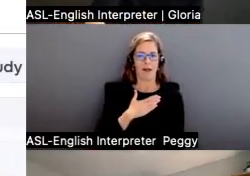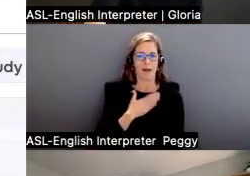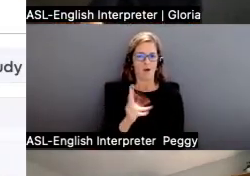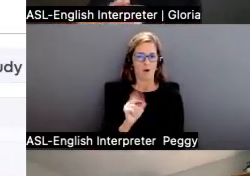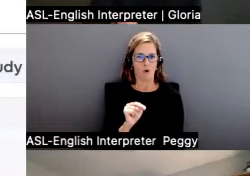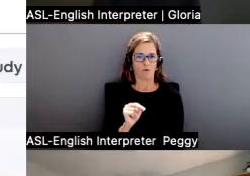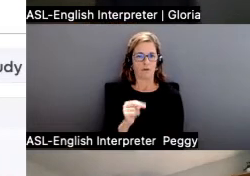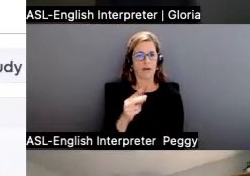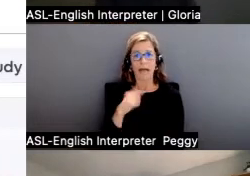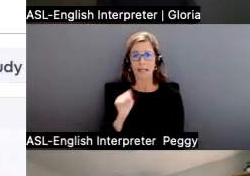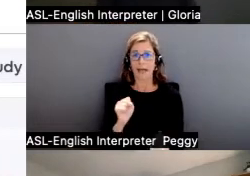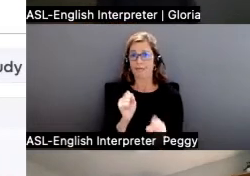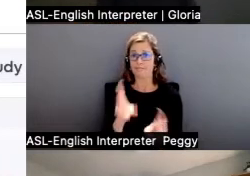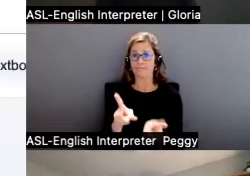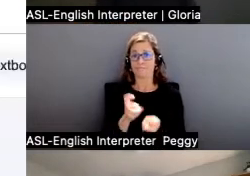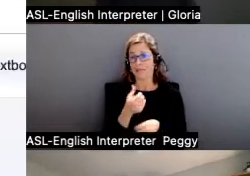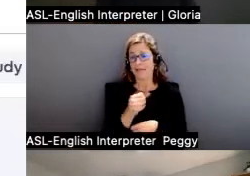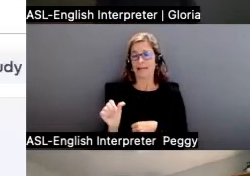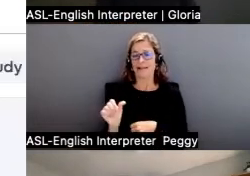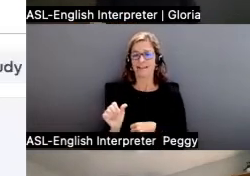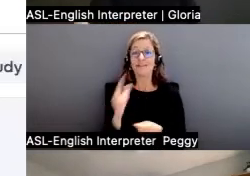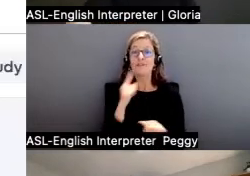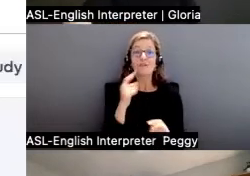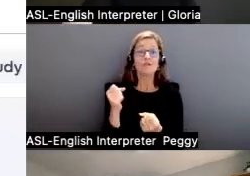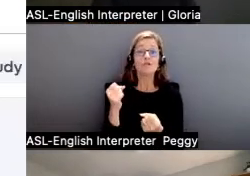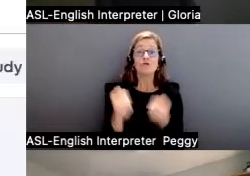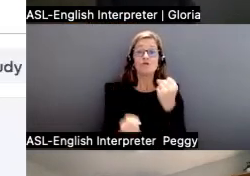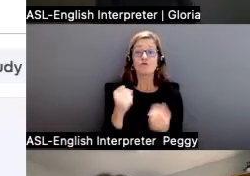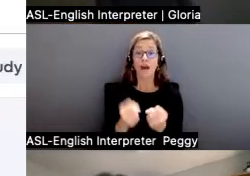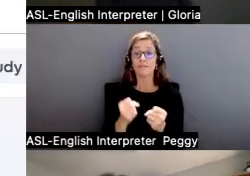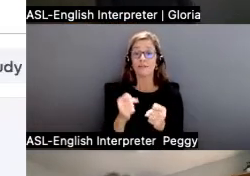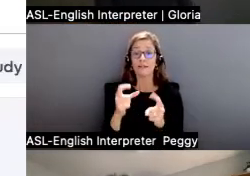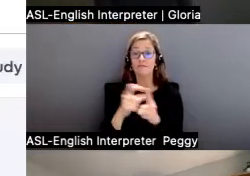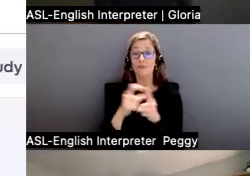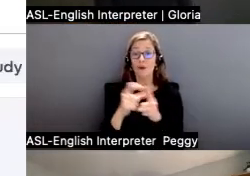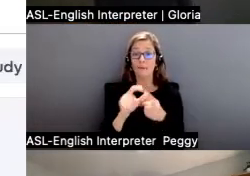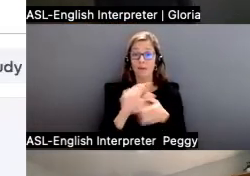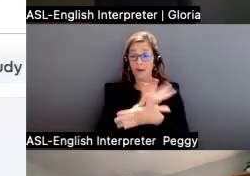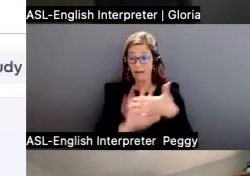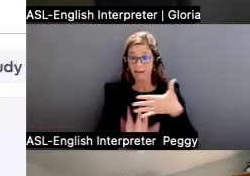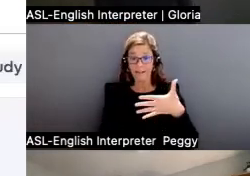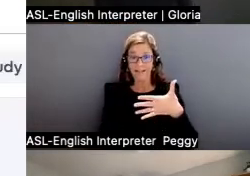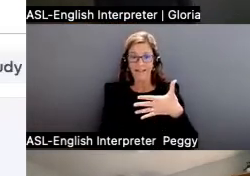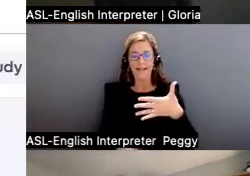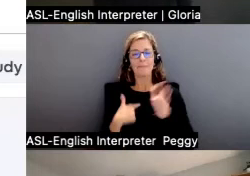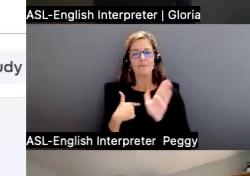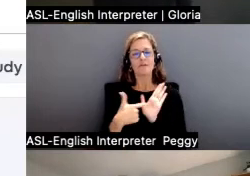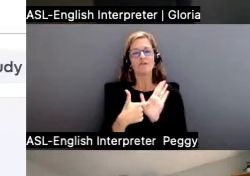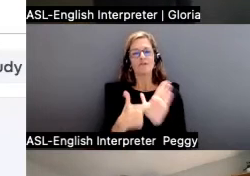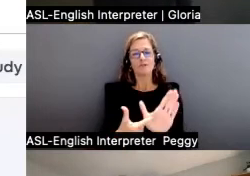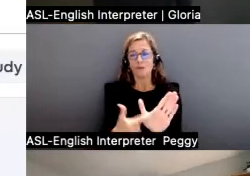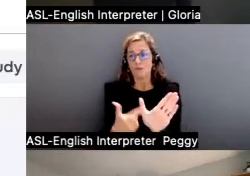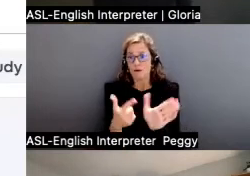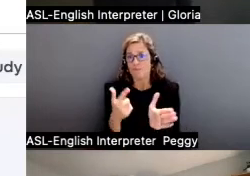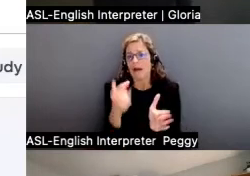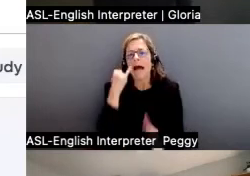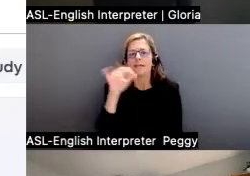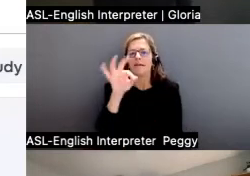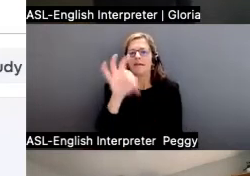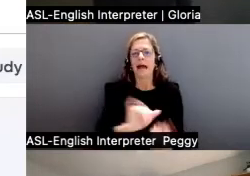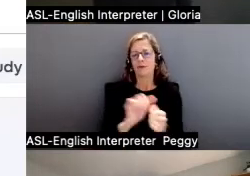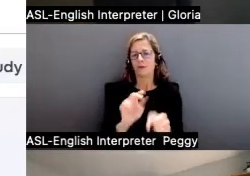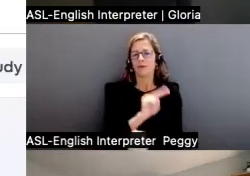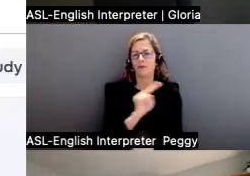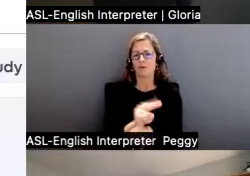can access. And I did mention to you driving vocabulary. I sometimes show for my programs how they could use that because they look for